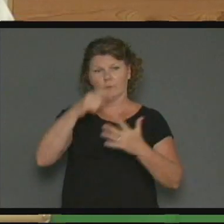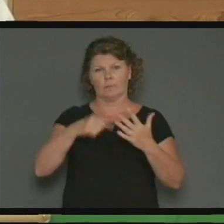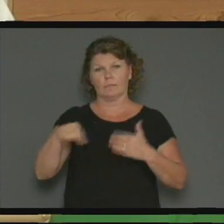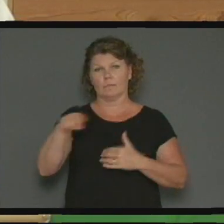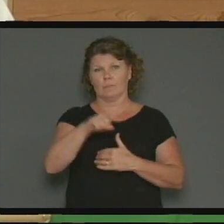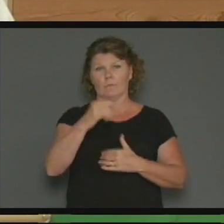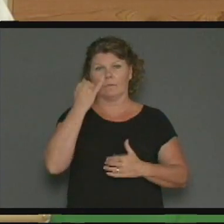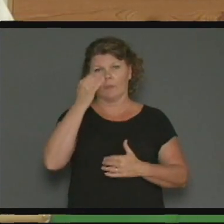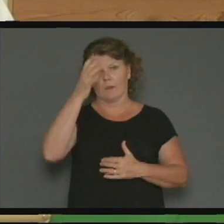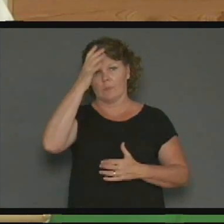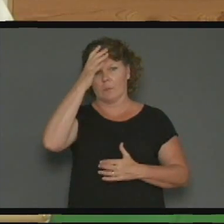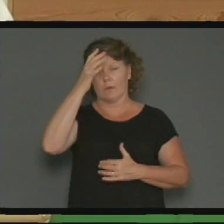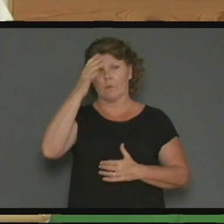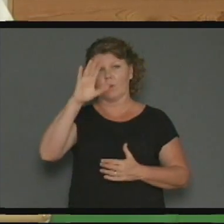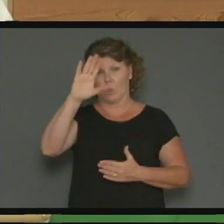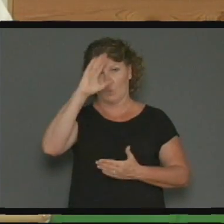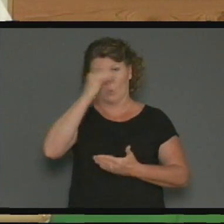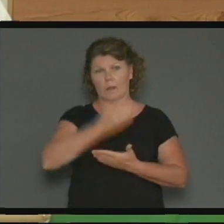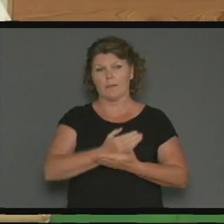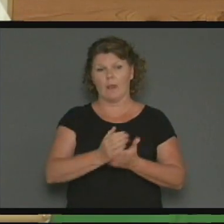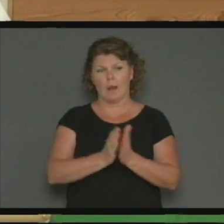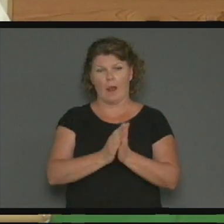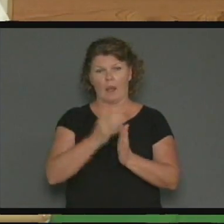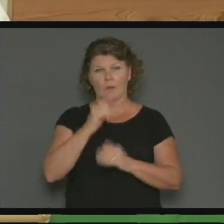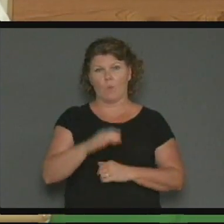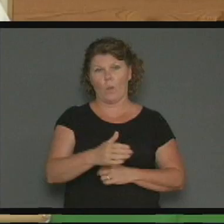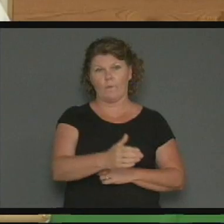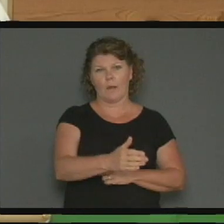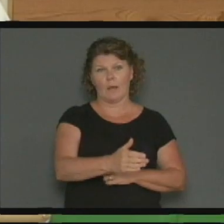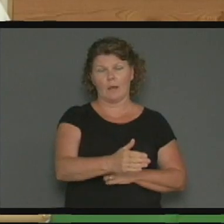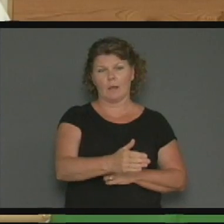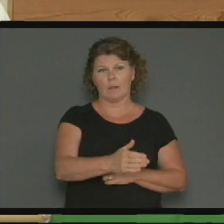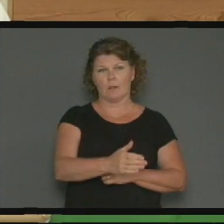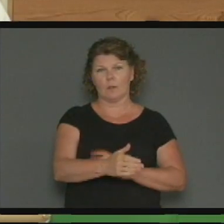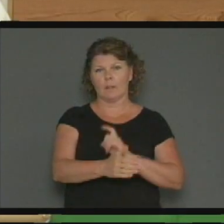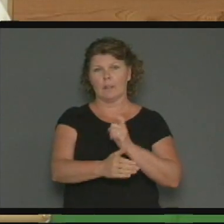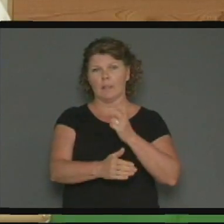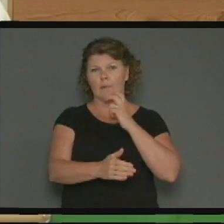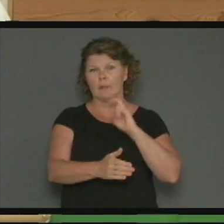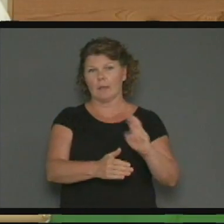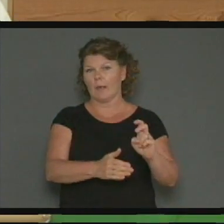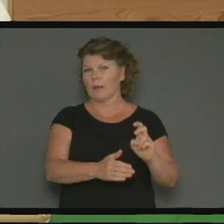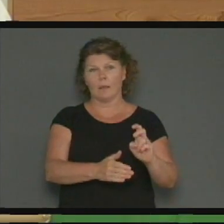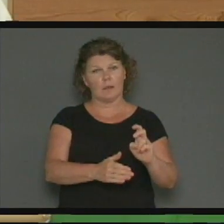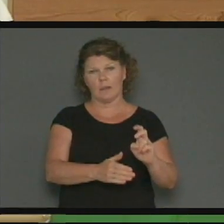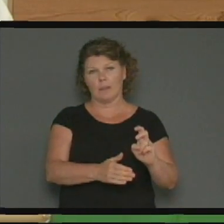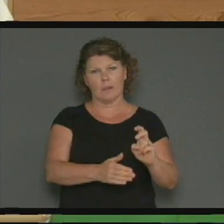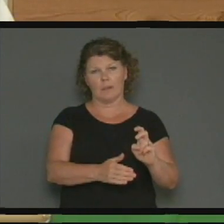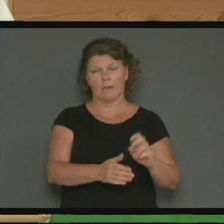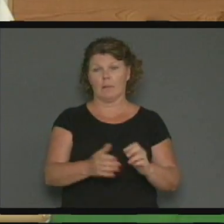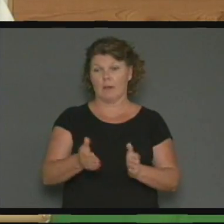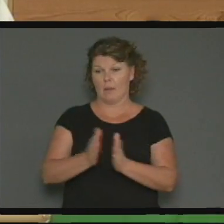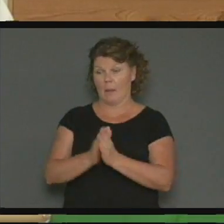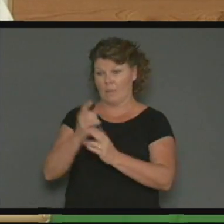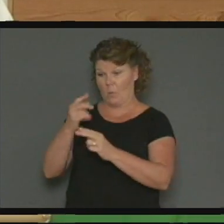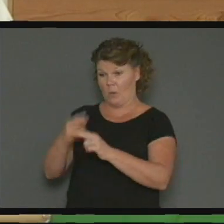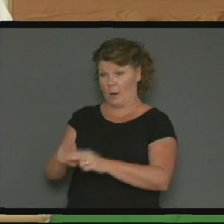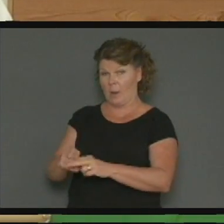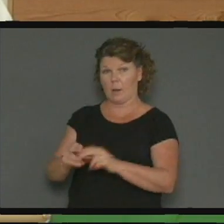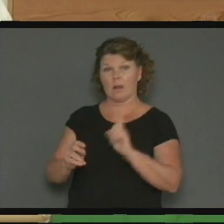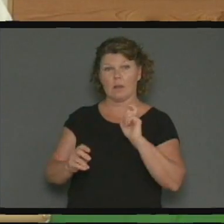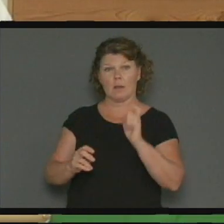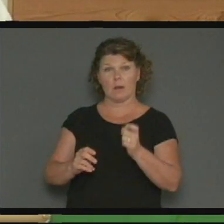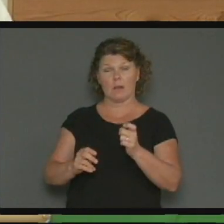son asks for a fish, will instead of a fish give him a serpent? Or if he asks for an egg, will give